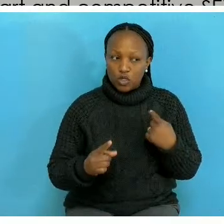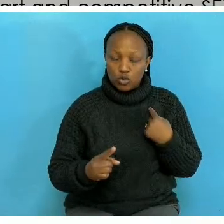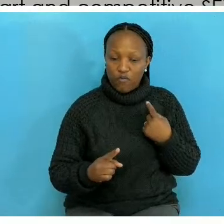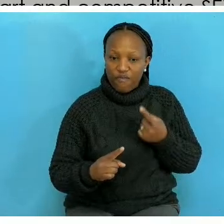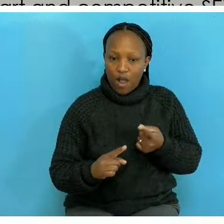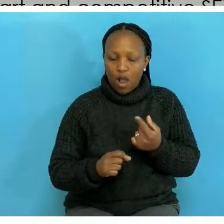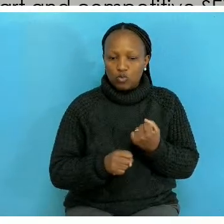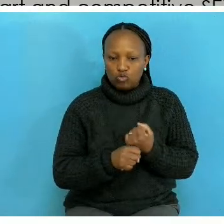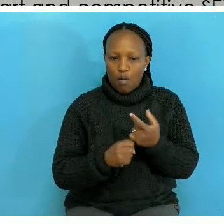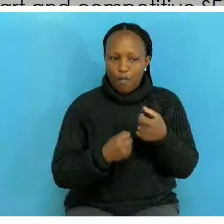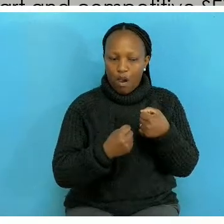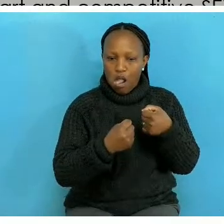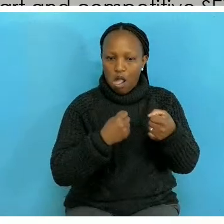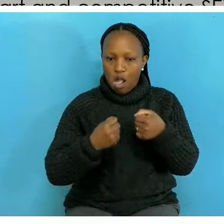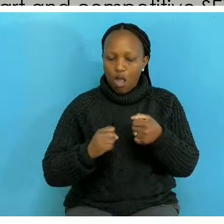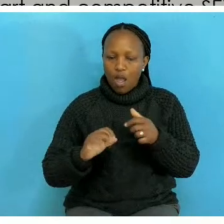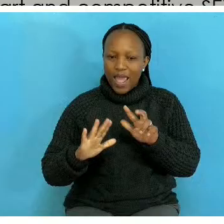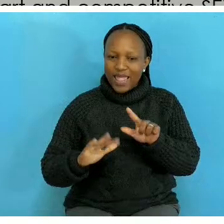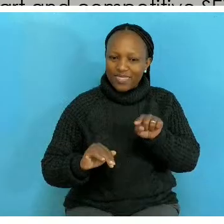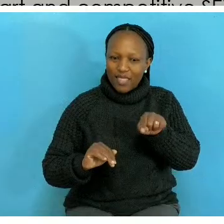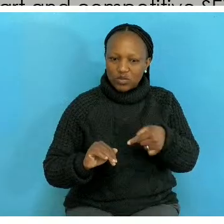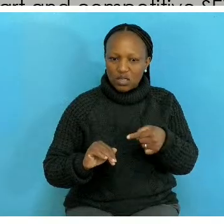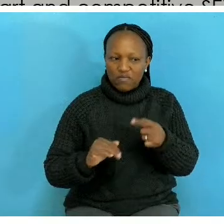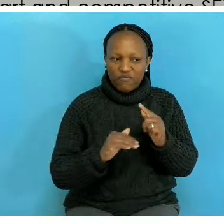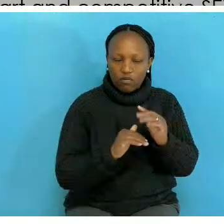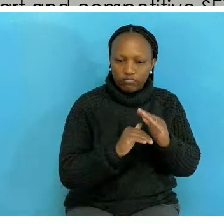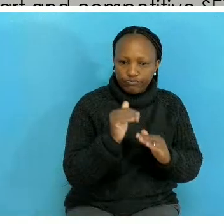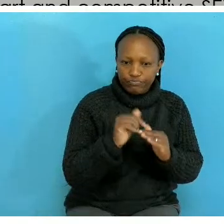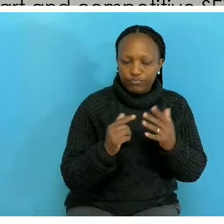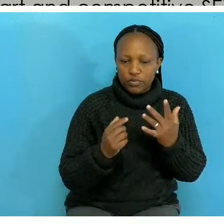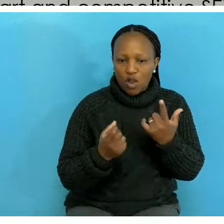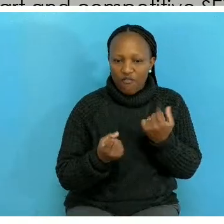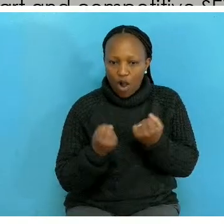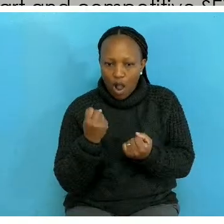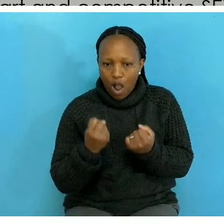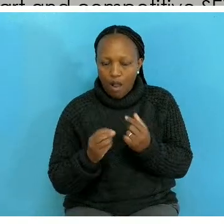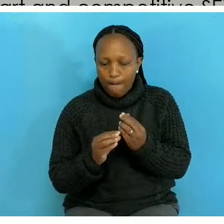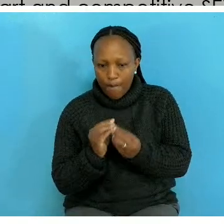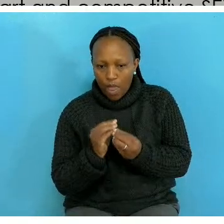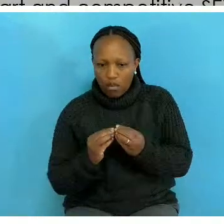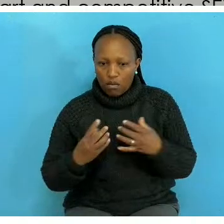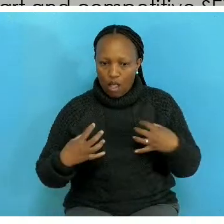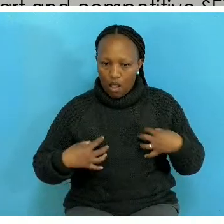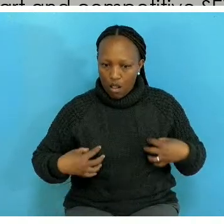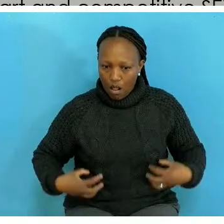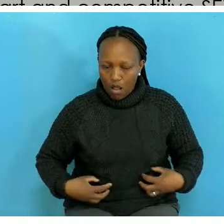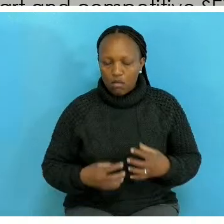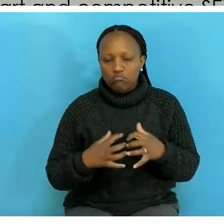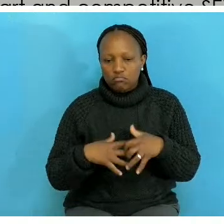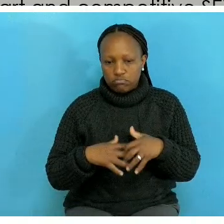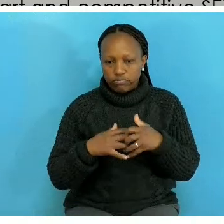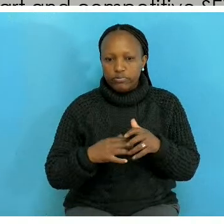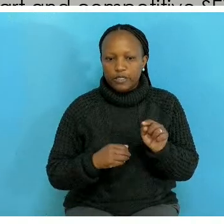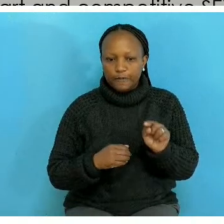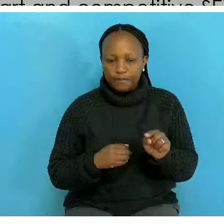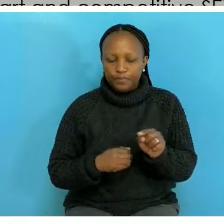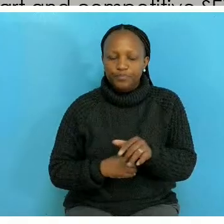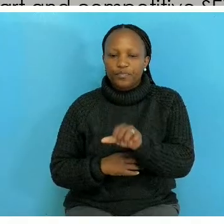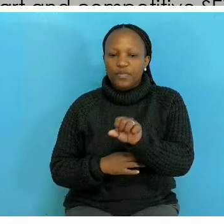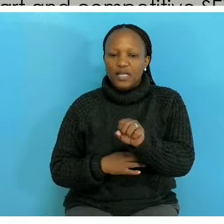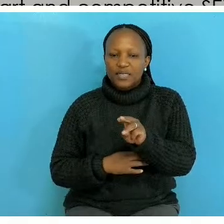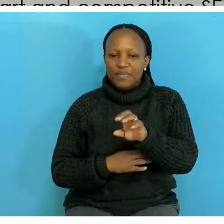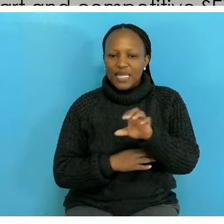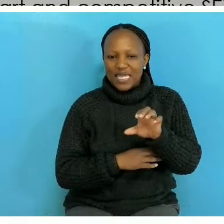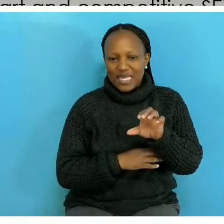in construction or in the automotive sector. The second thing is that we said we needed to start uplifting the SMMEs in